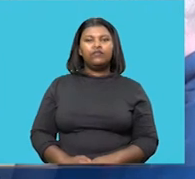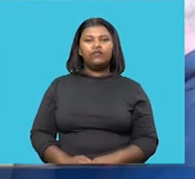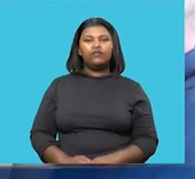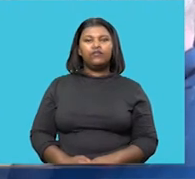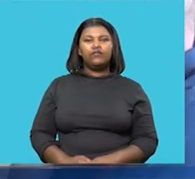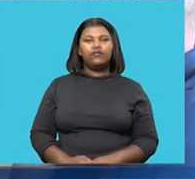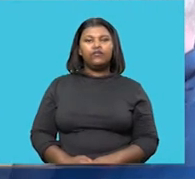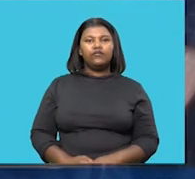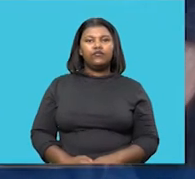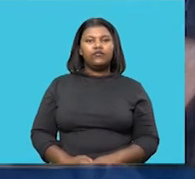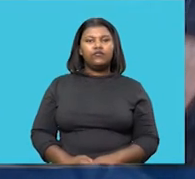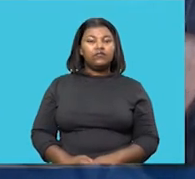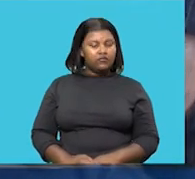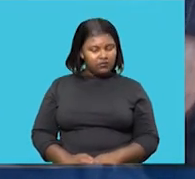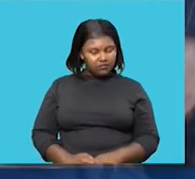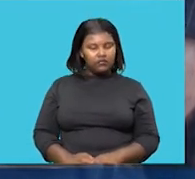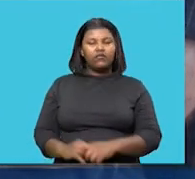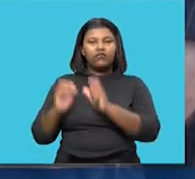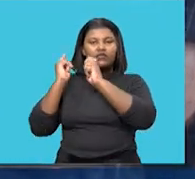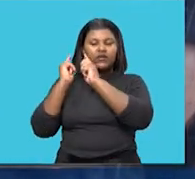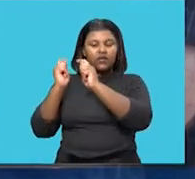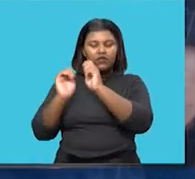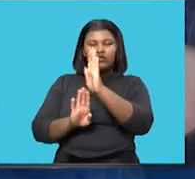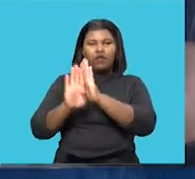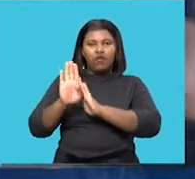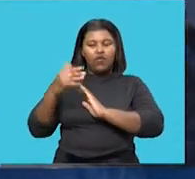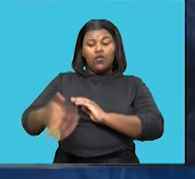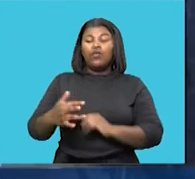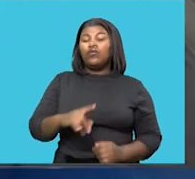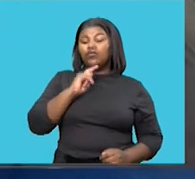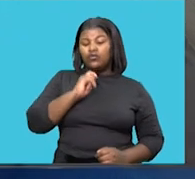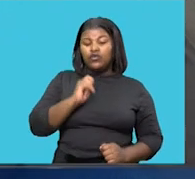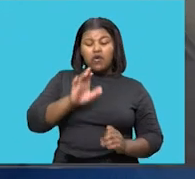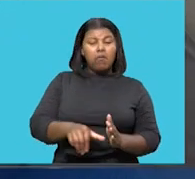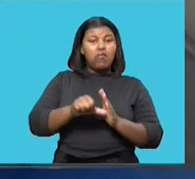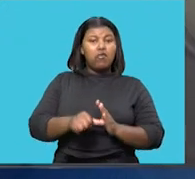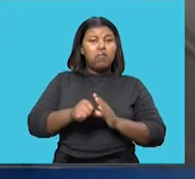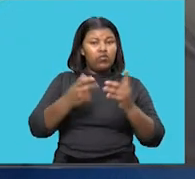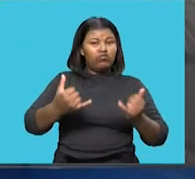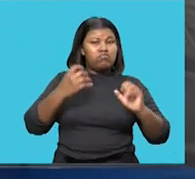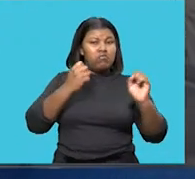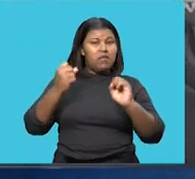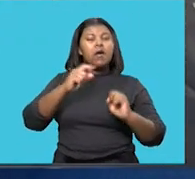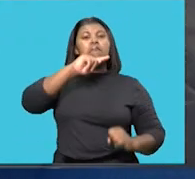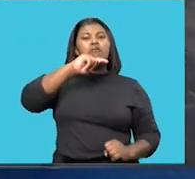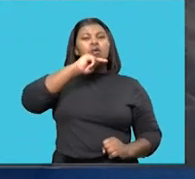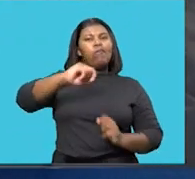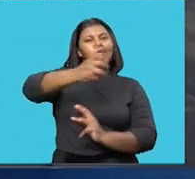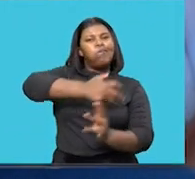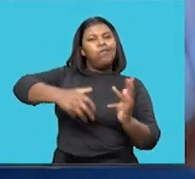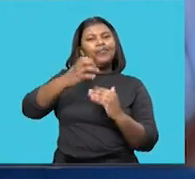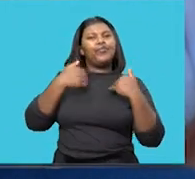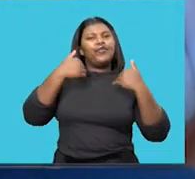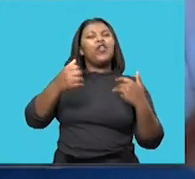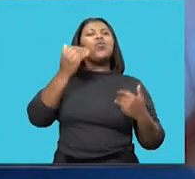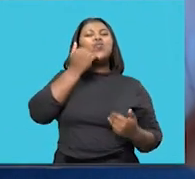Ukuthuthukiswa kanye nokugcina kwemboni yezokuthuthisa emgangathweni yonanto ebise equlwini kumcimbi wesidlo sasekuseni wokuqala waminyaka yonke